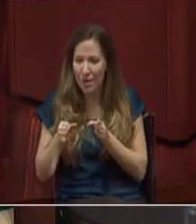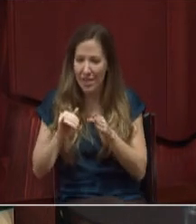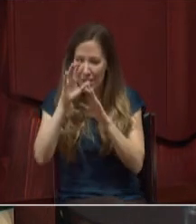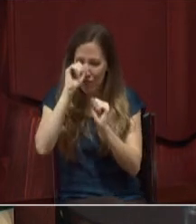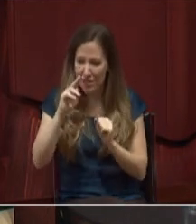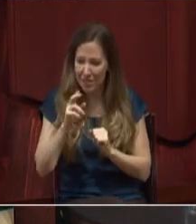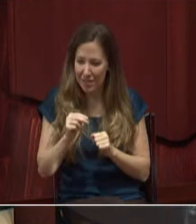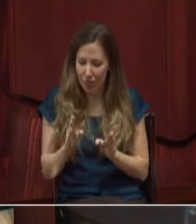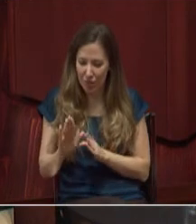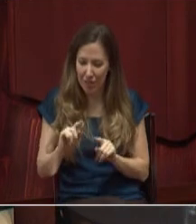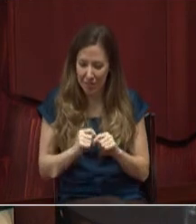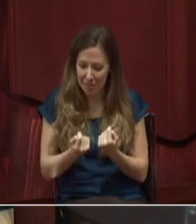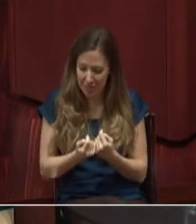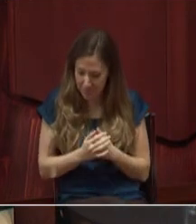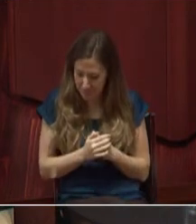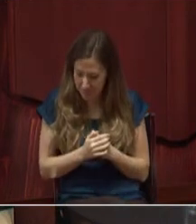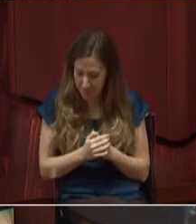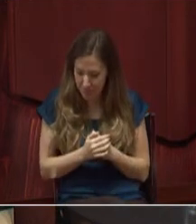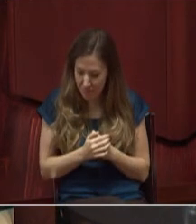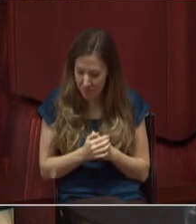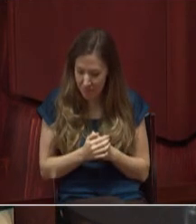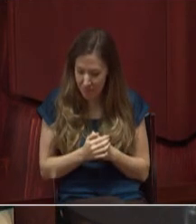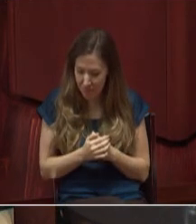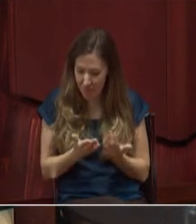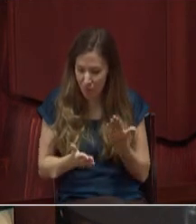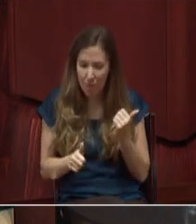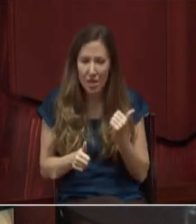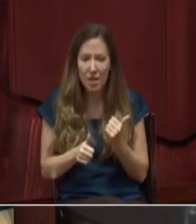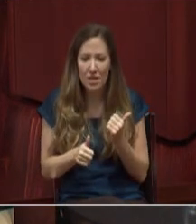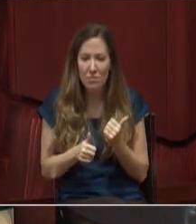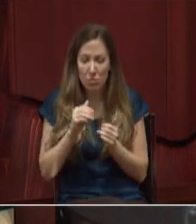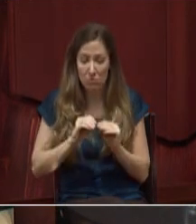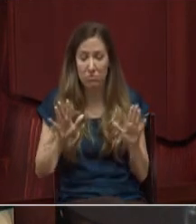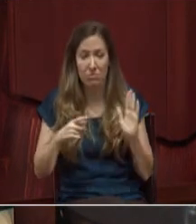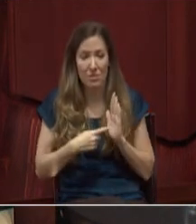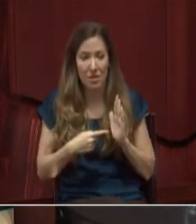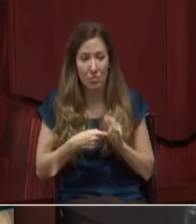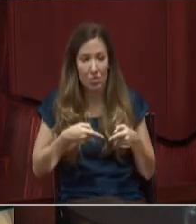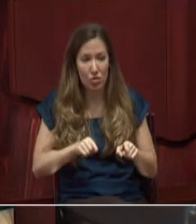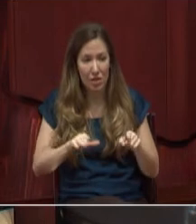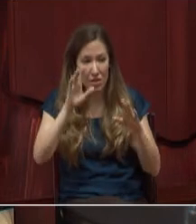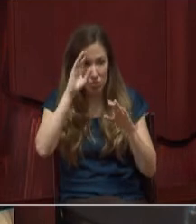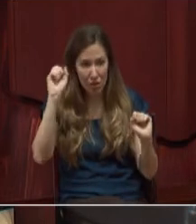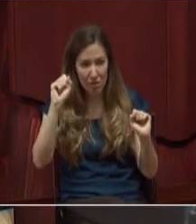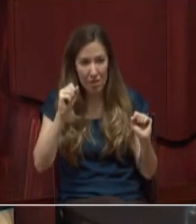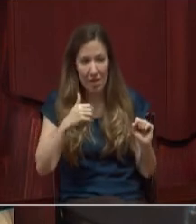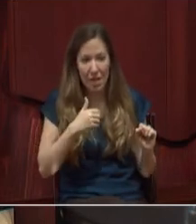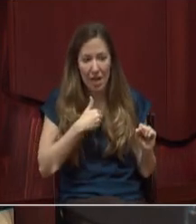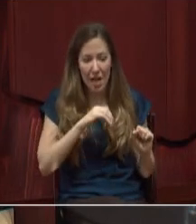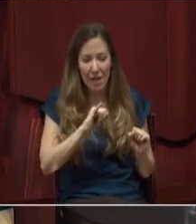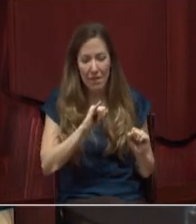his team. Probably the most salient example during his presidency was the Yom Kippur War